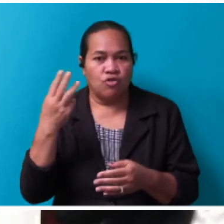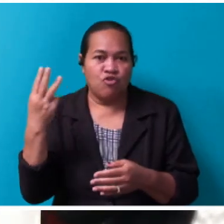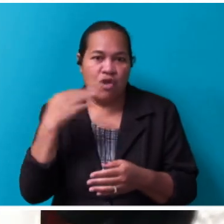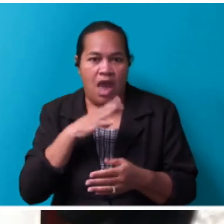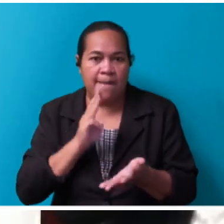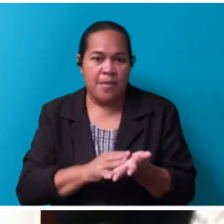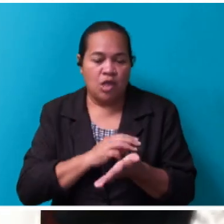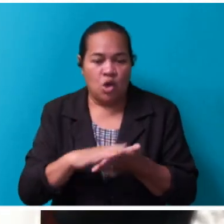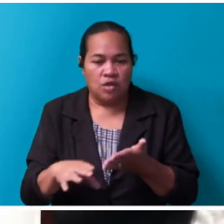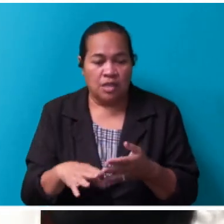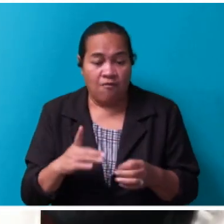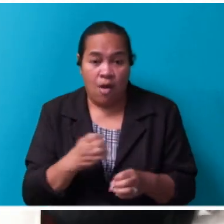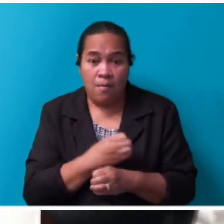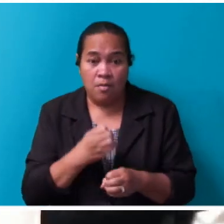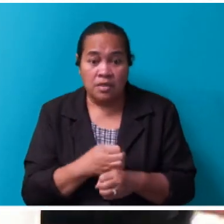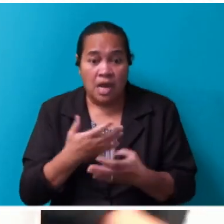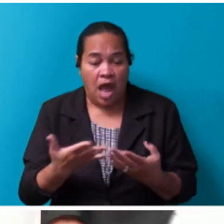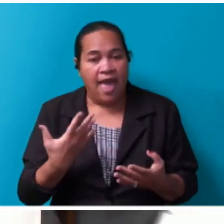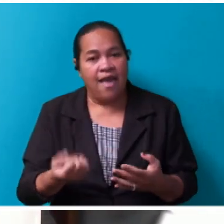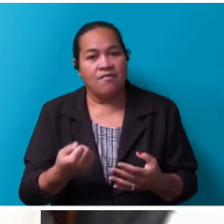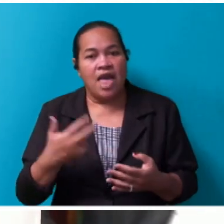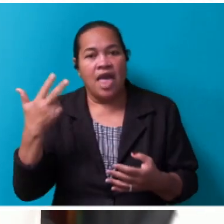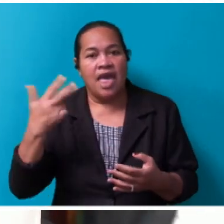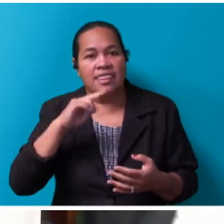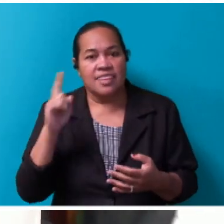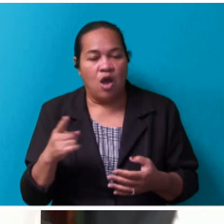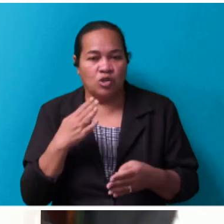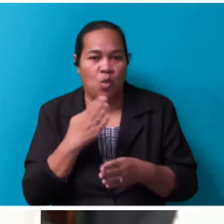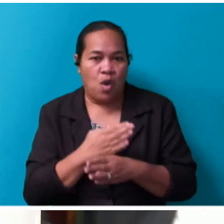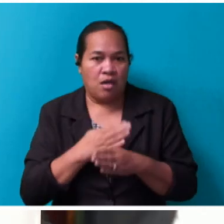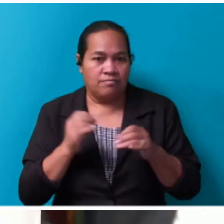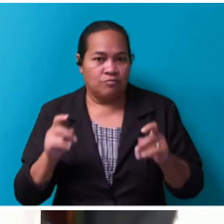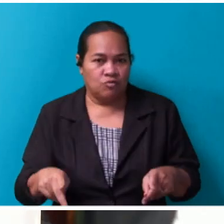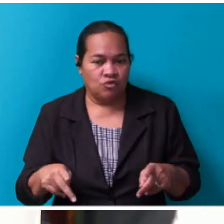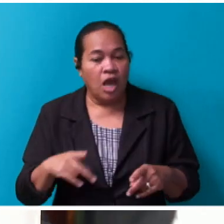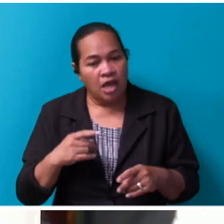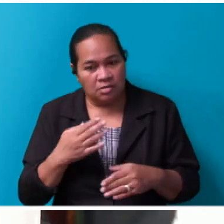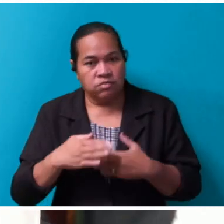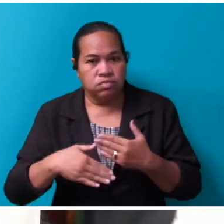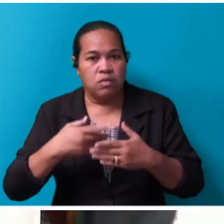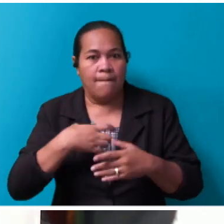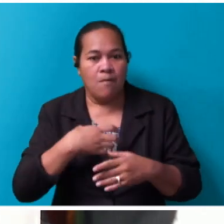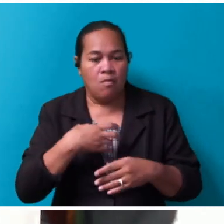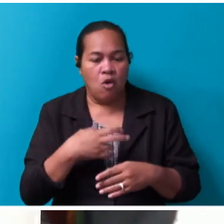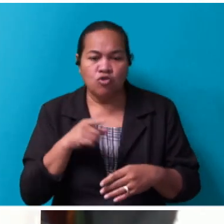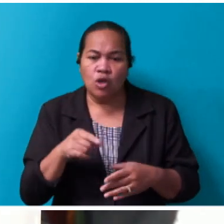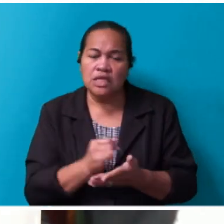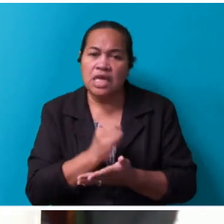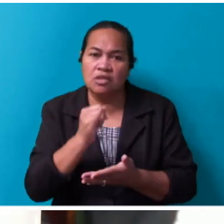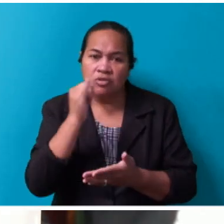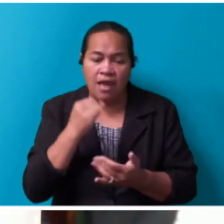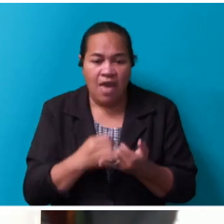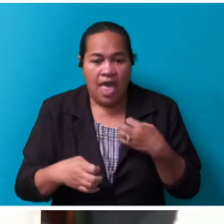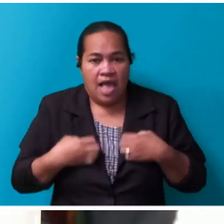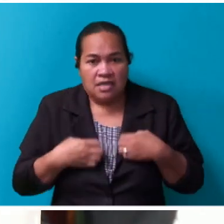at 8,000 jobs and climbing. So the industry, Honorable Speaker, has a very